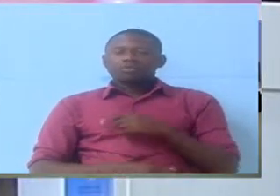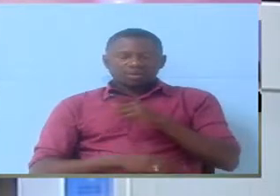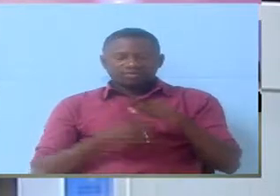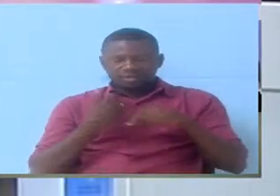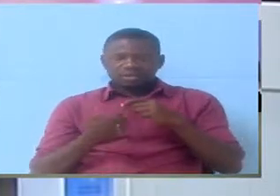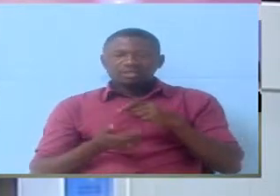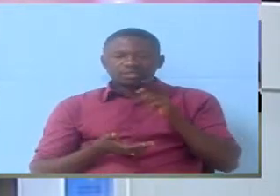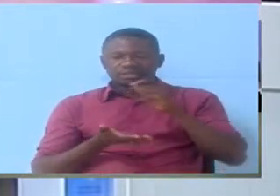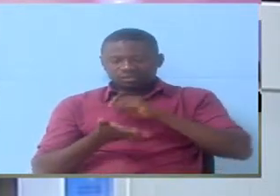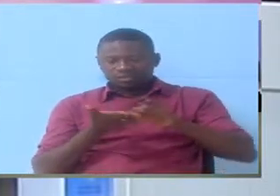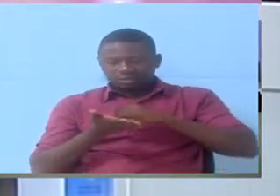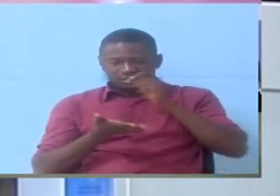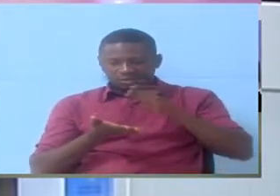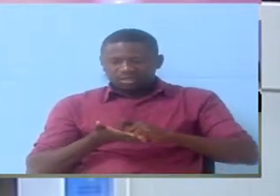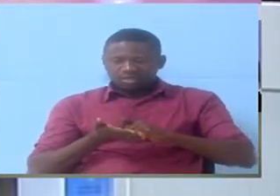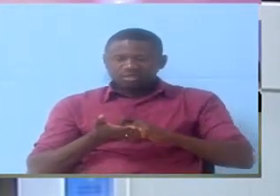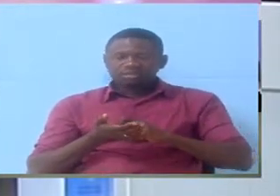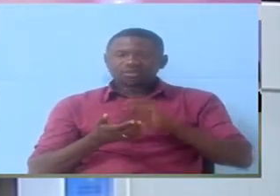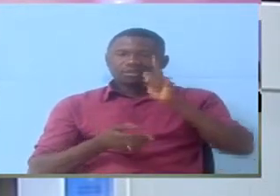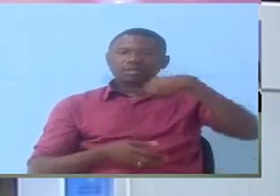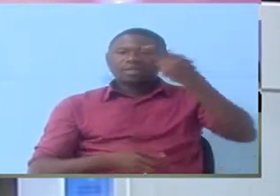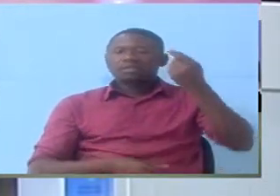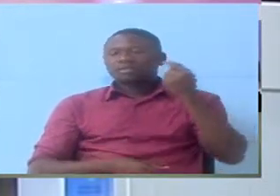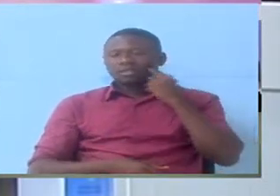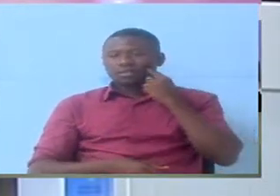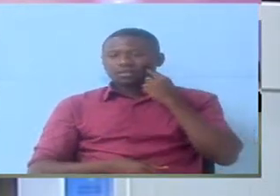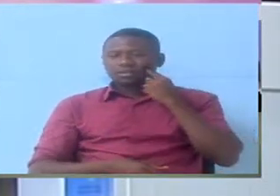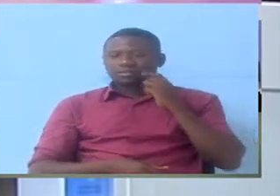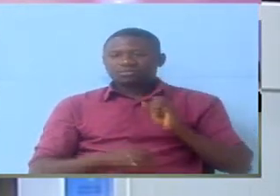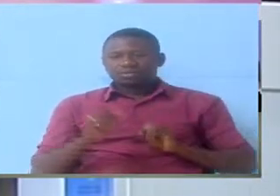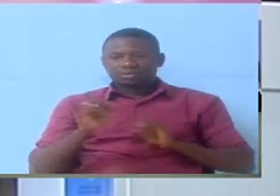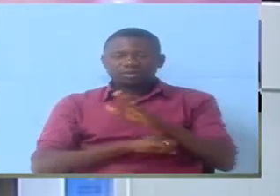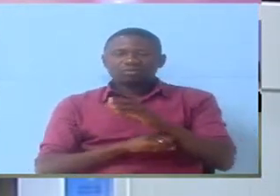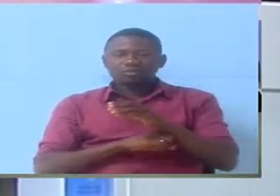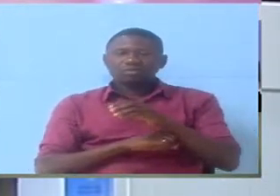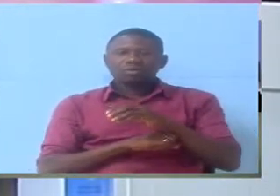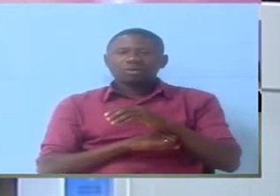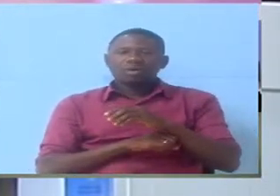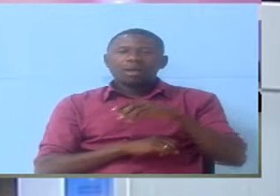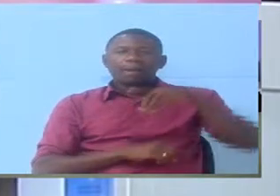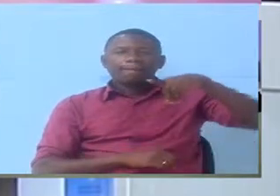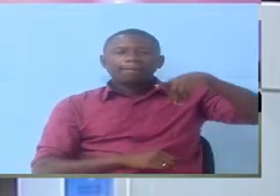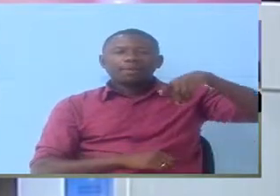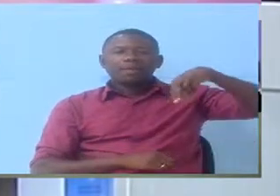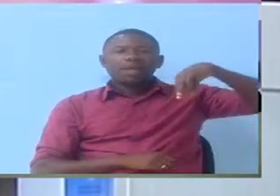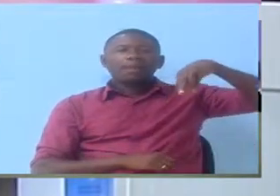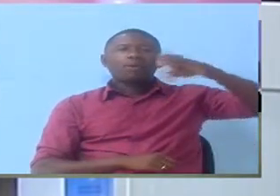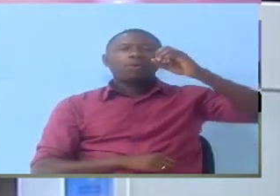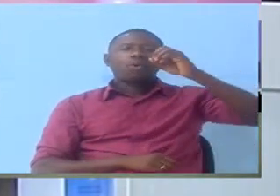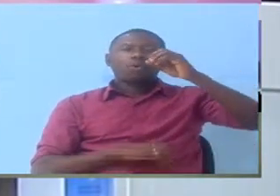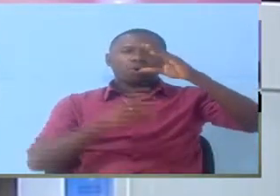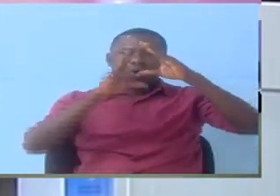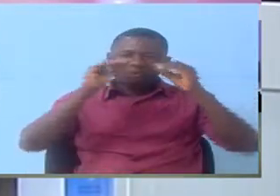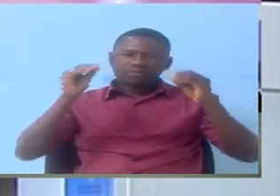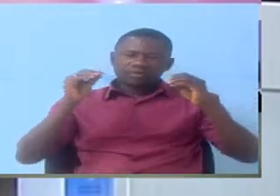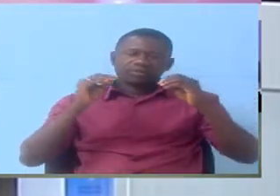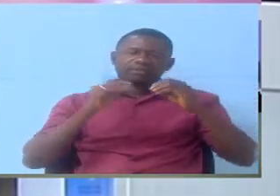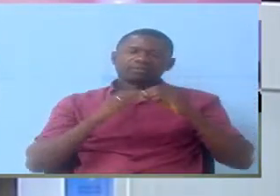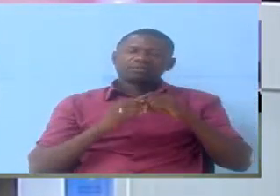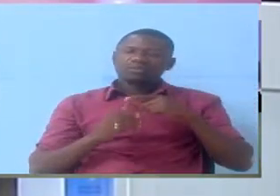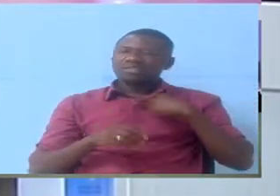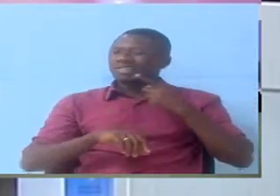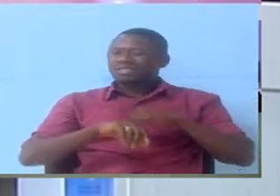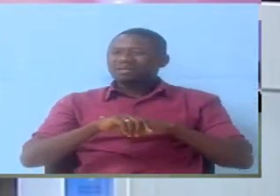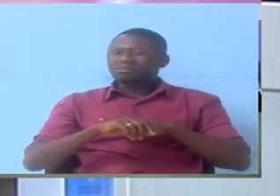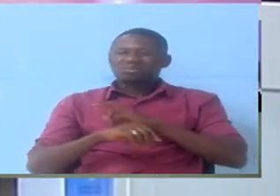signed it. I sign. And the following day, Osomo, it was sent to the PMO. Ya ki PMO. Because I was really